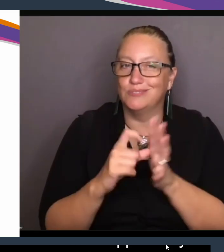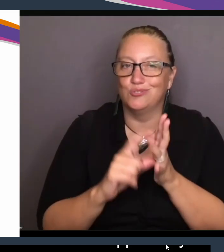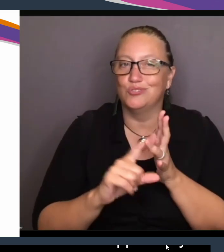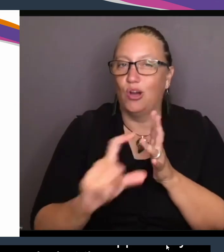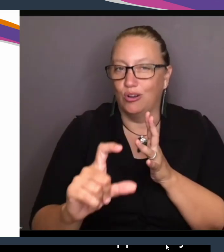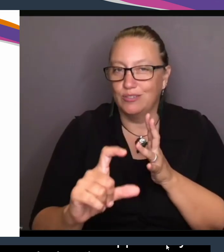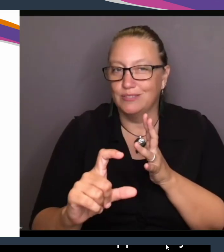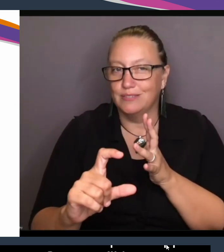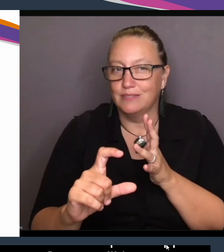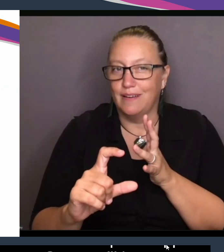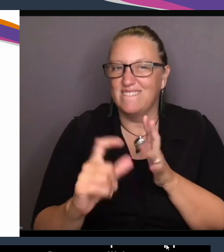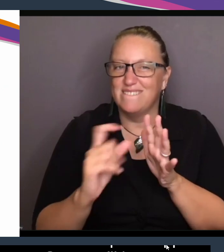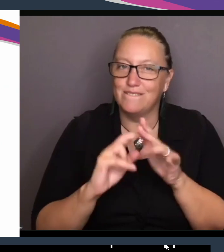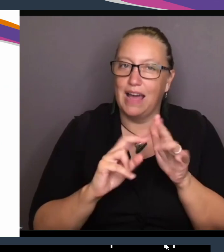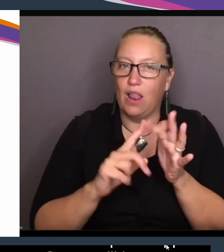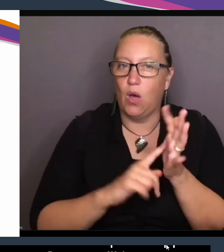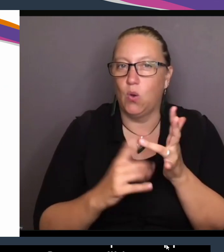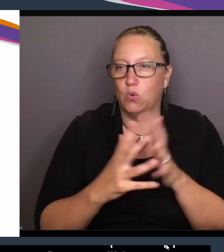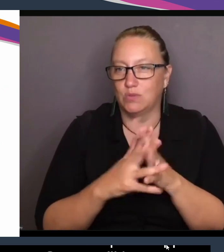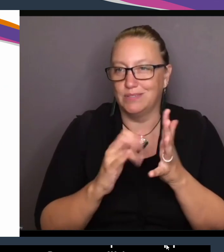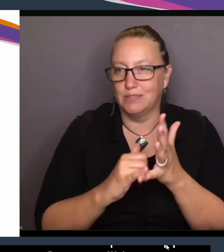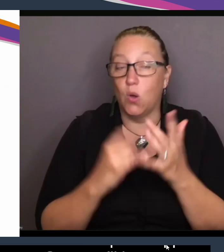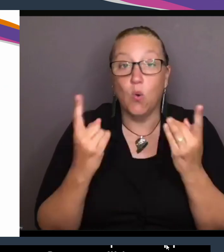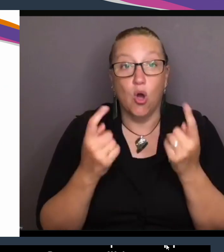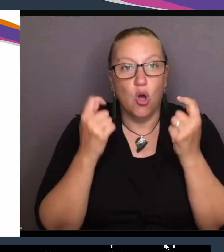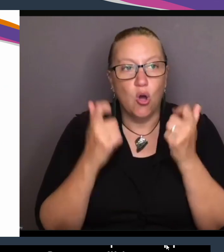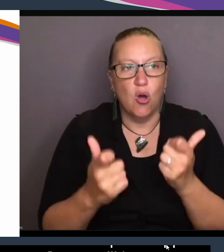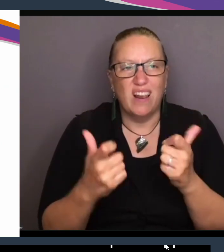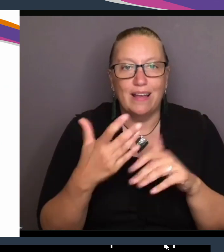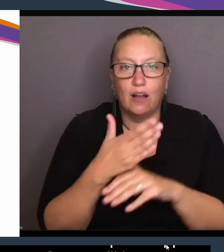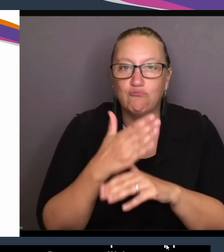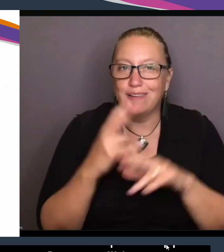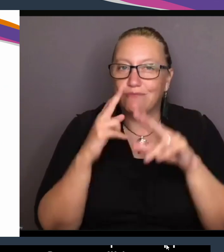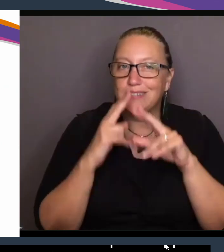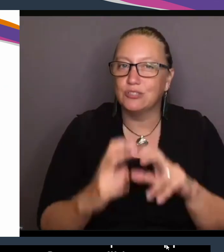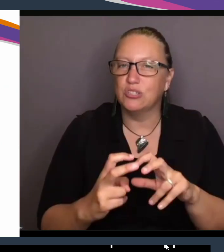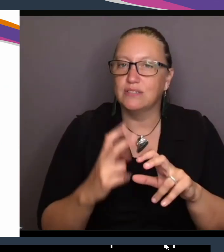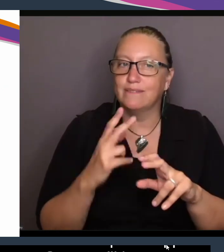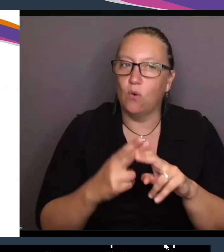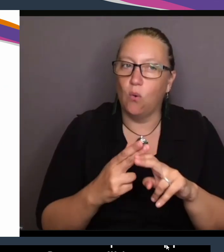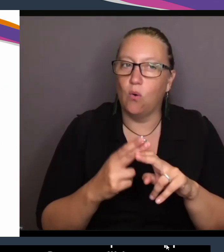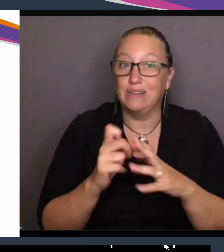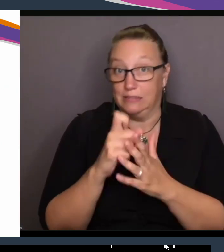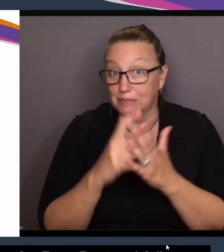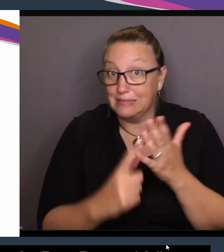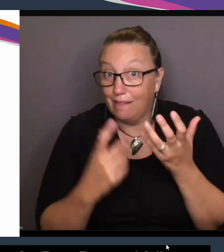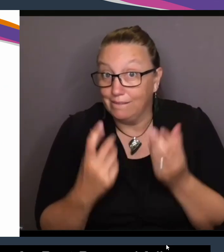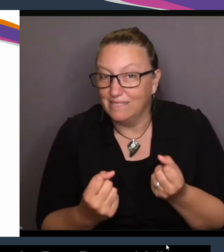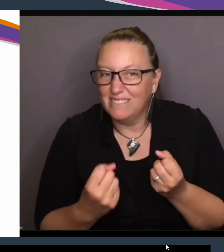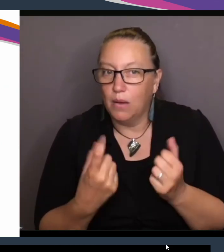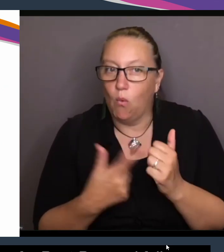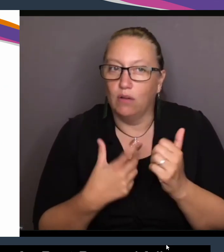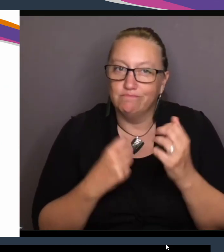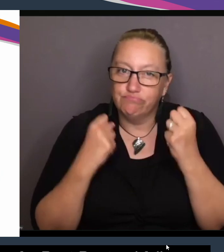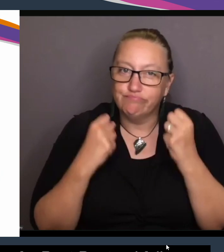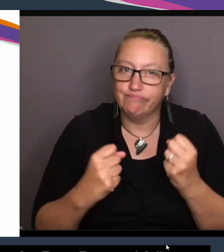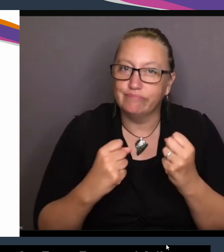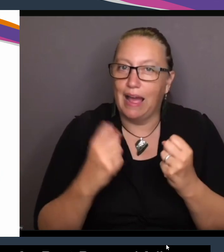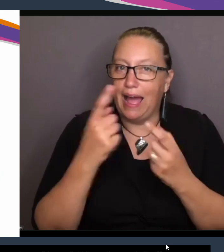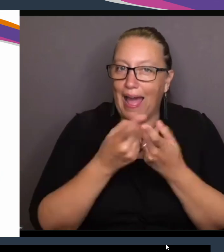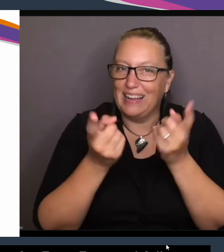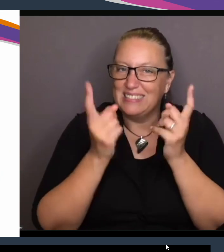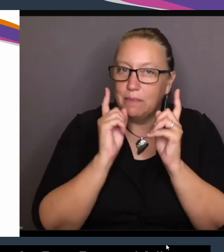designed to support early career researchers with disability to consolidate their academic profile, strengthen